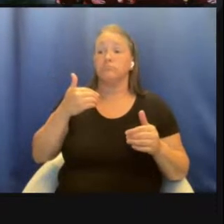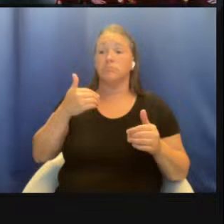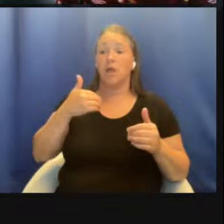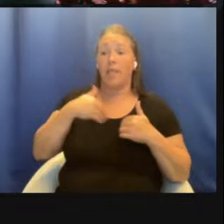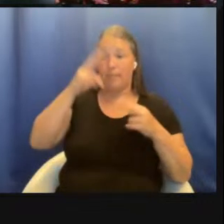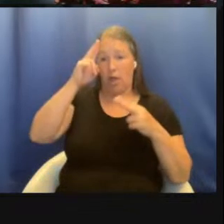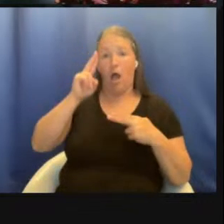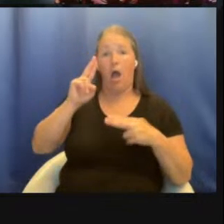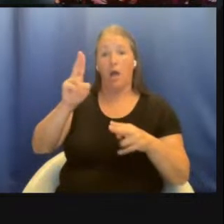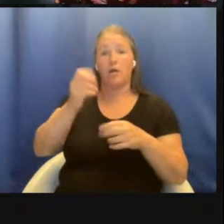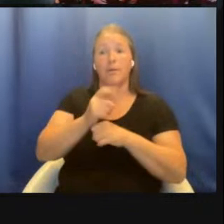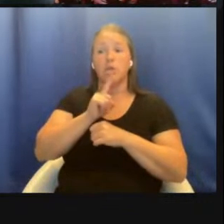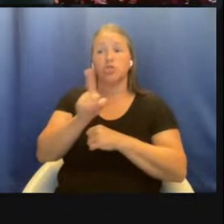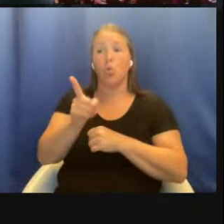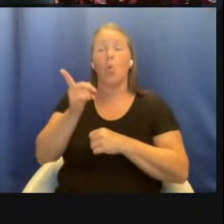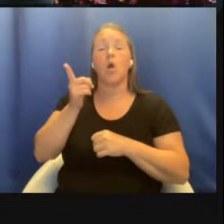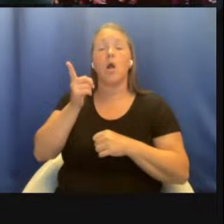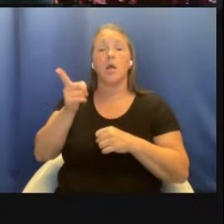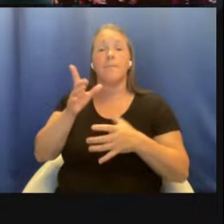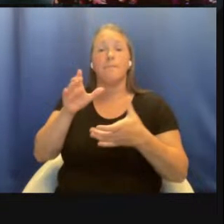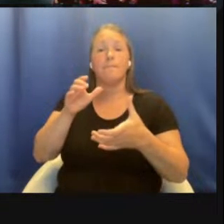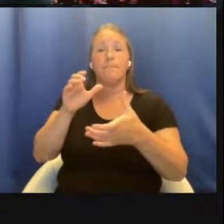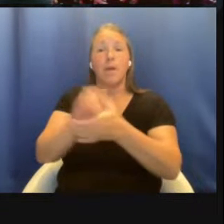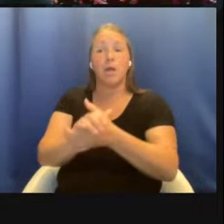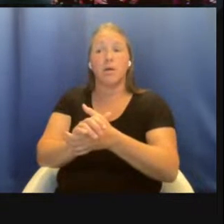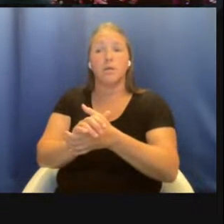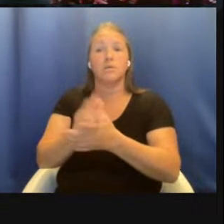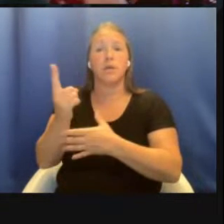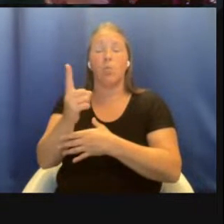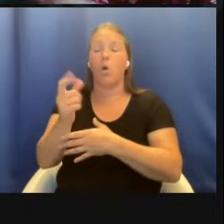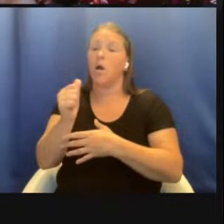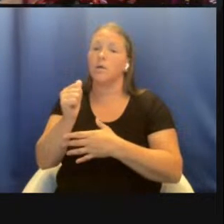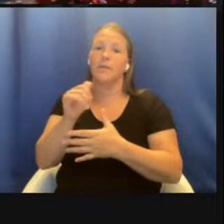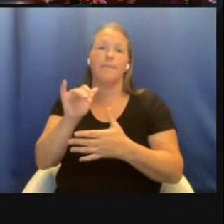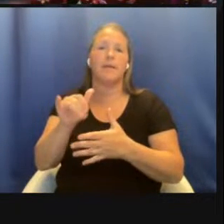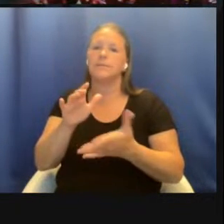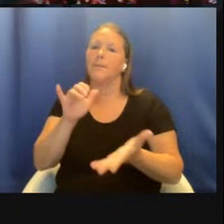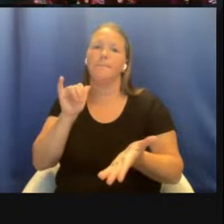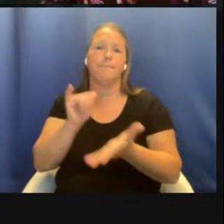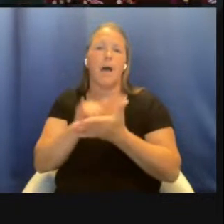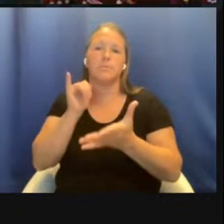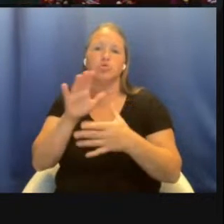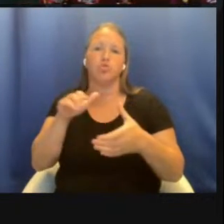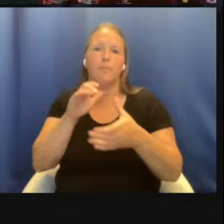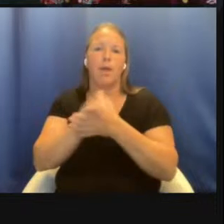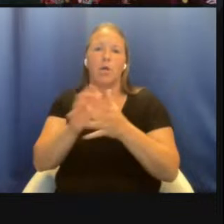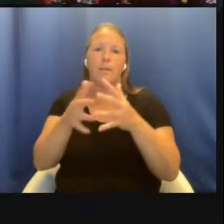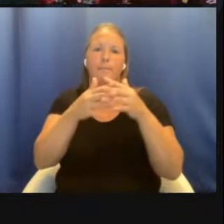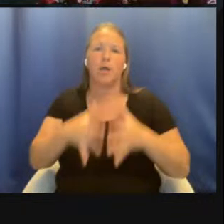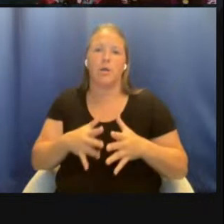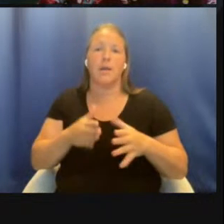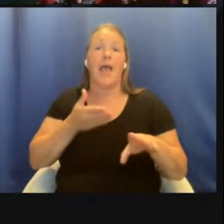Patterson. Her relationship with Beau deteriorates considerably after